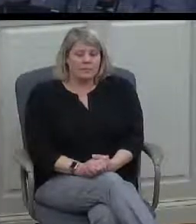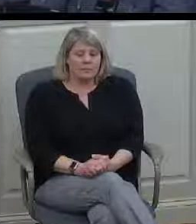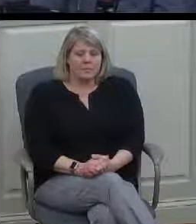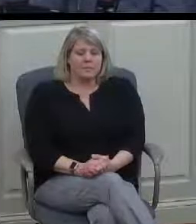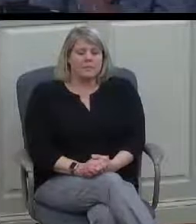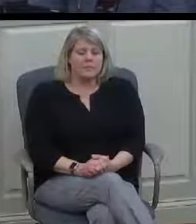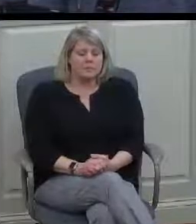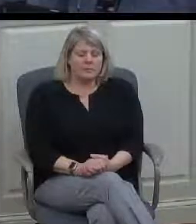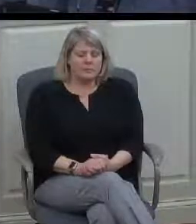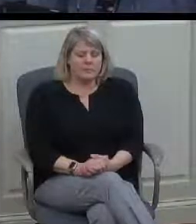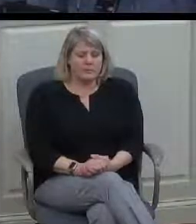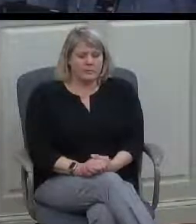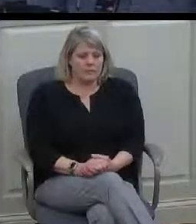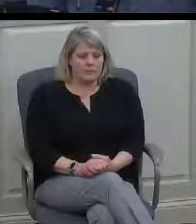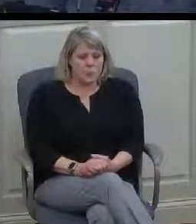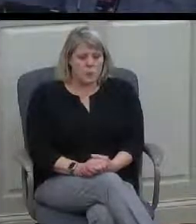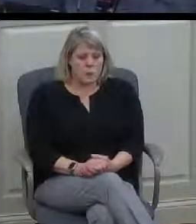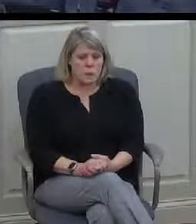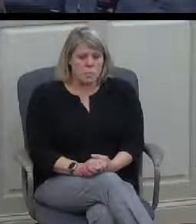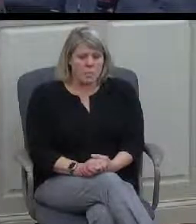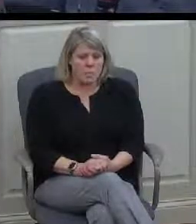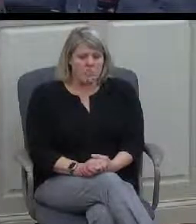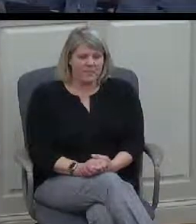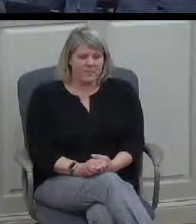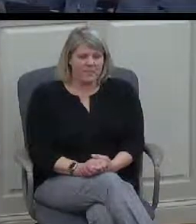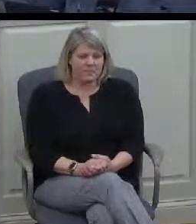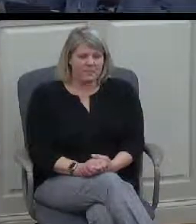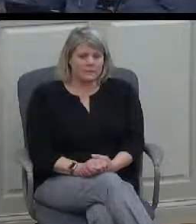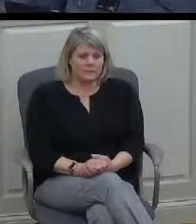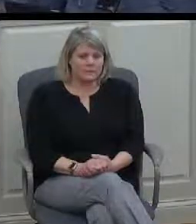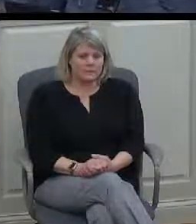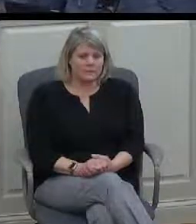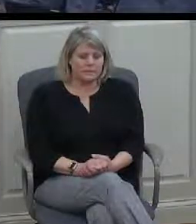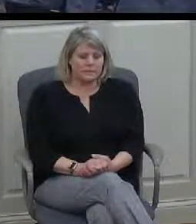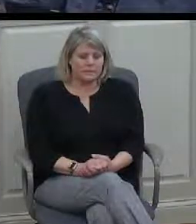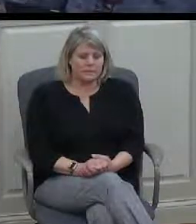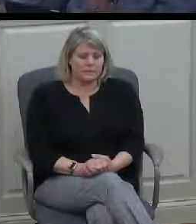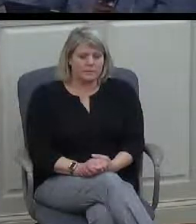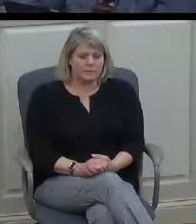decide best way for you to be heard.